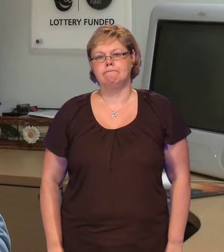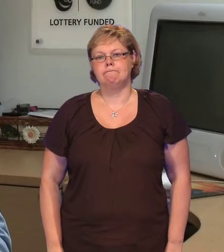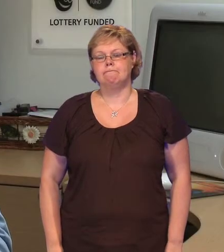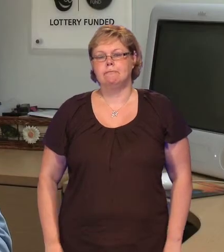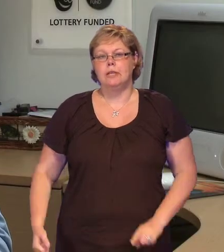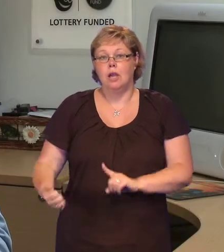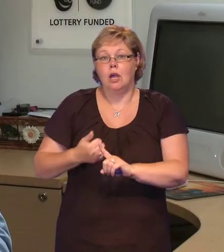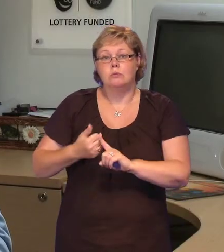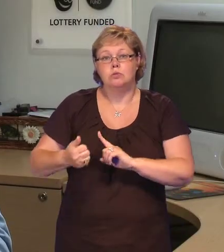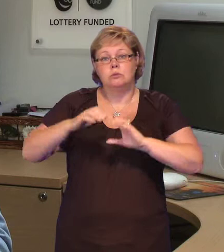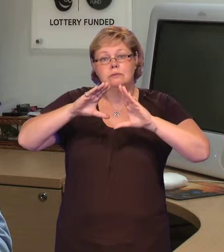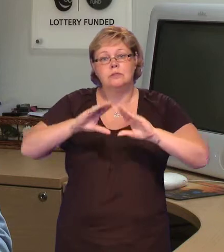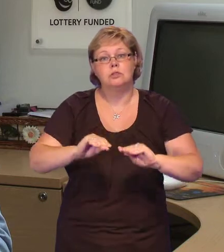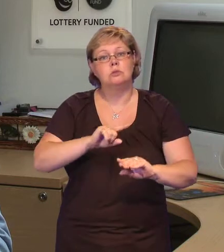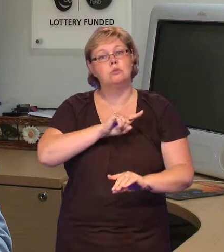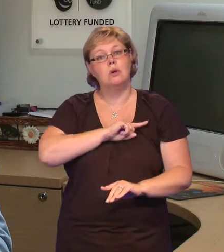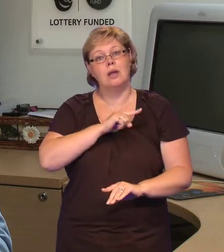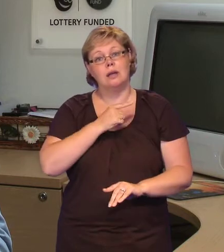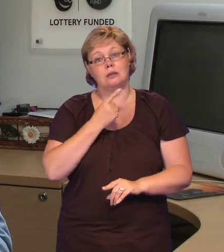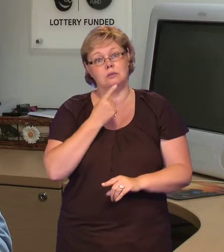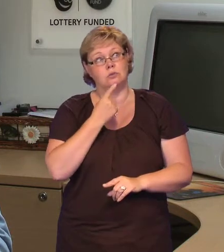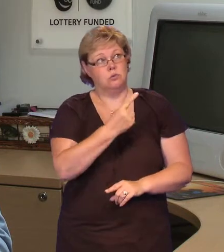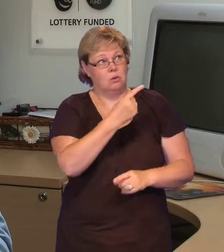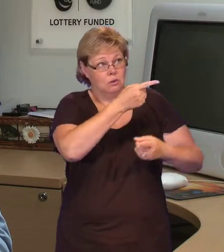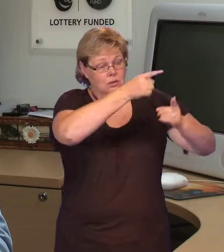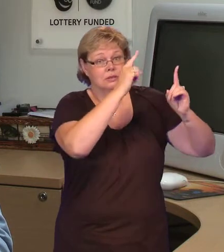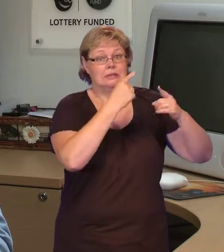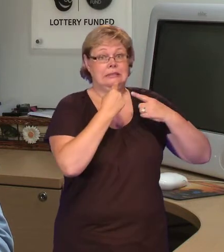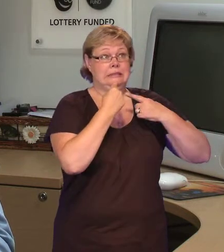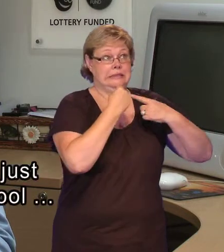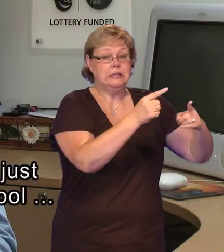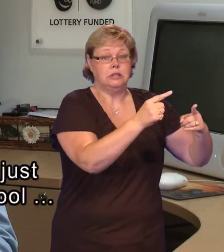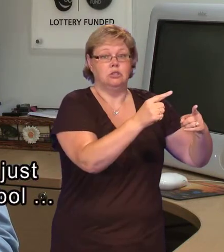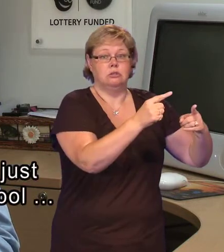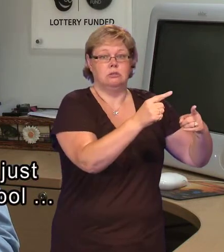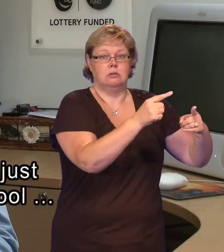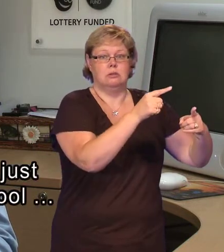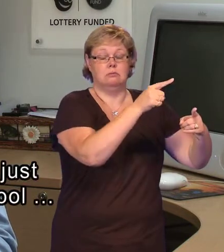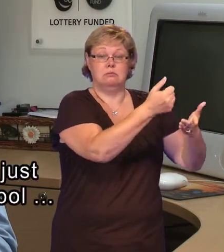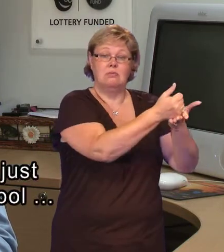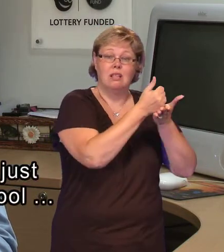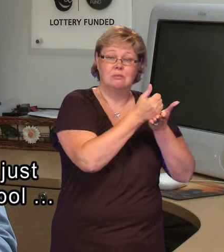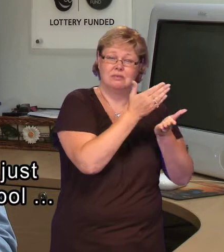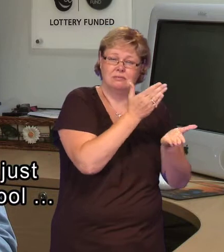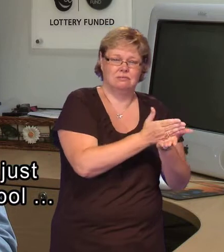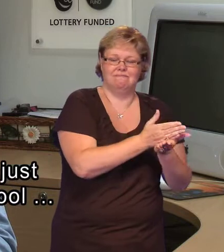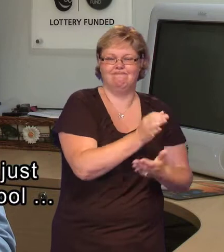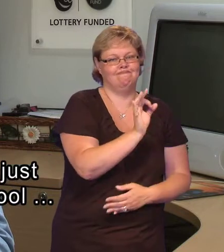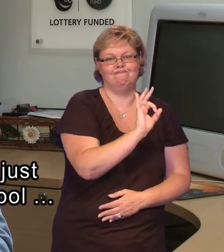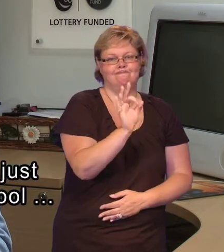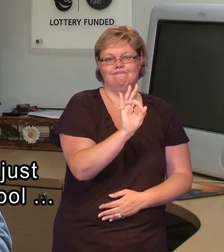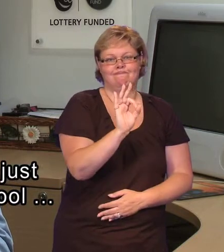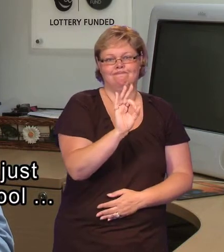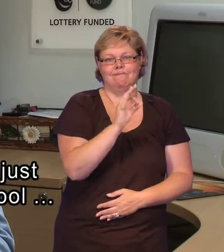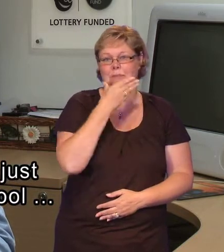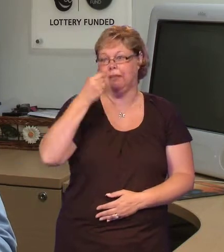The abuse eventually stopped after I had told the headmaster what was happening to me. But no one tried to help me. They just moved the teacher